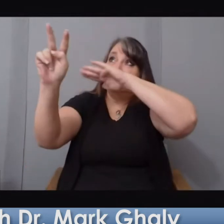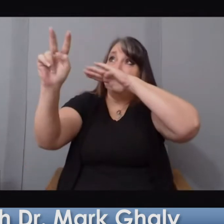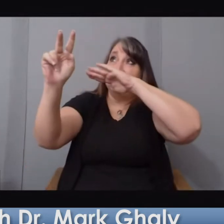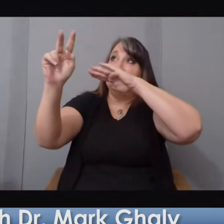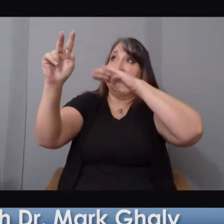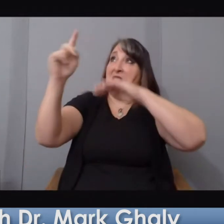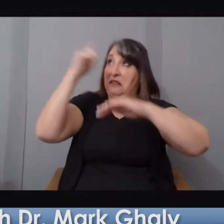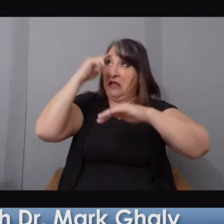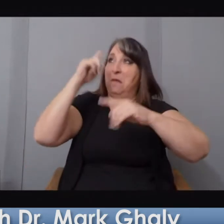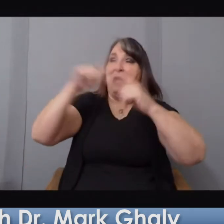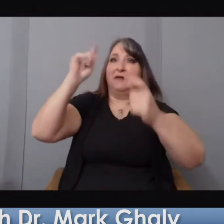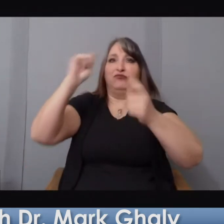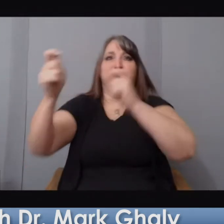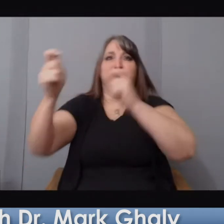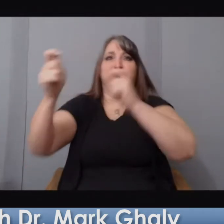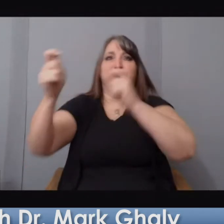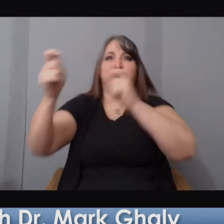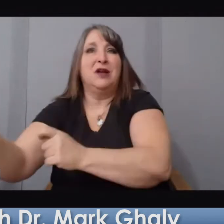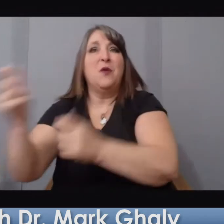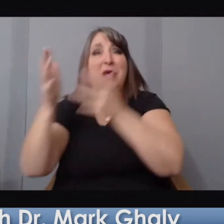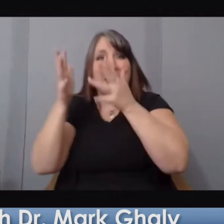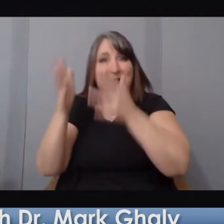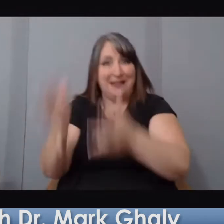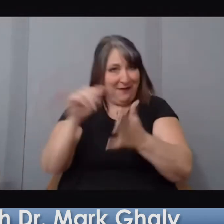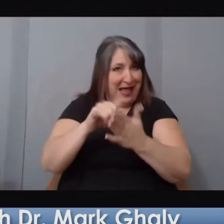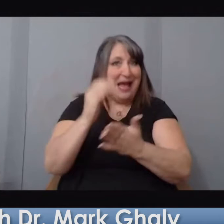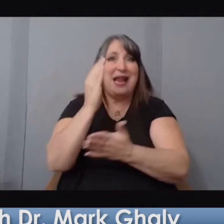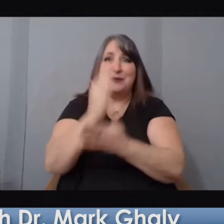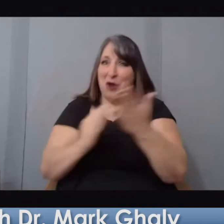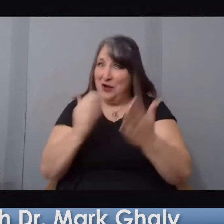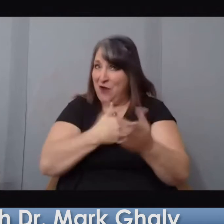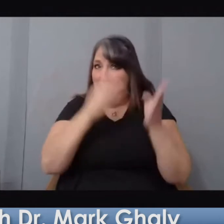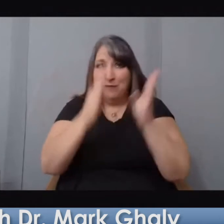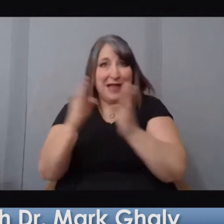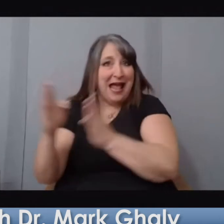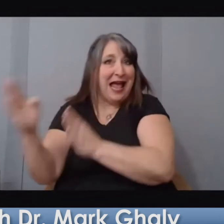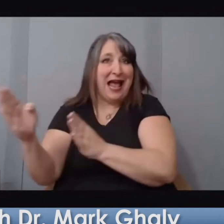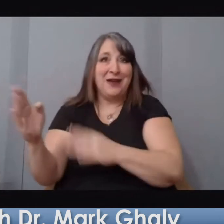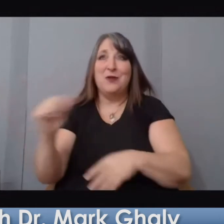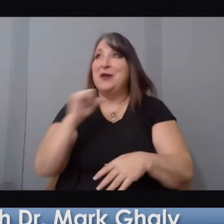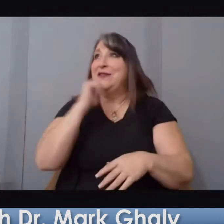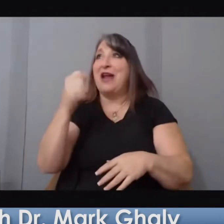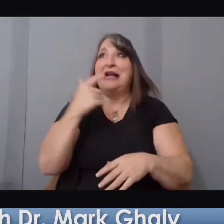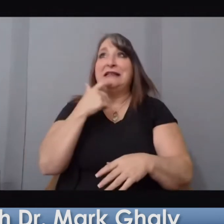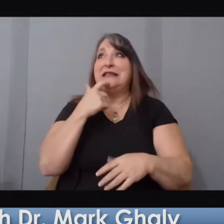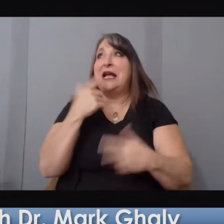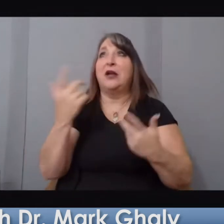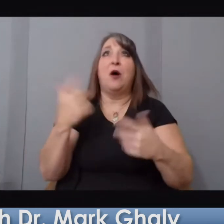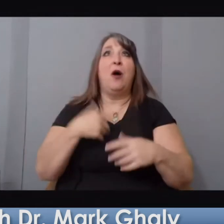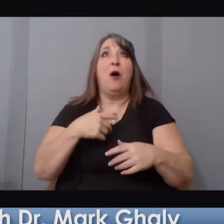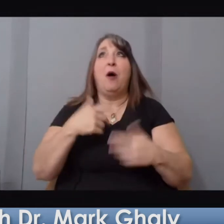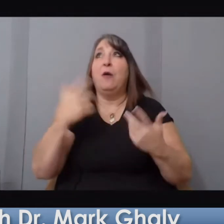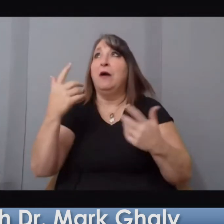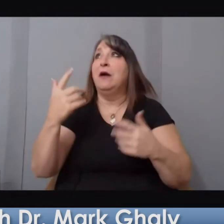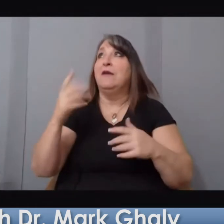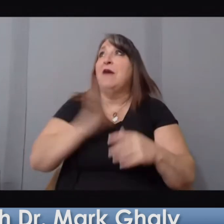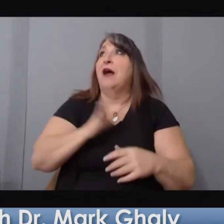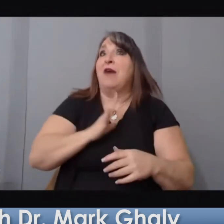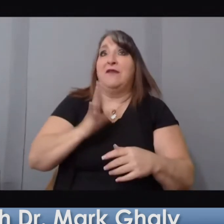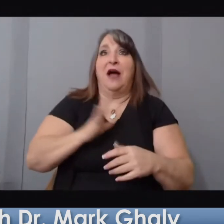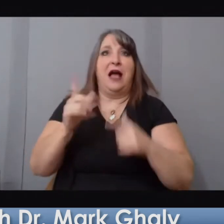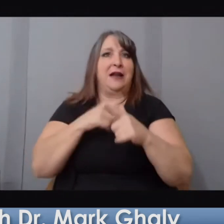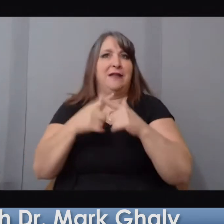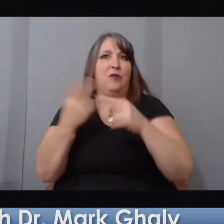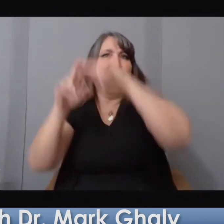left that as a characteristic of the blueprint. We haven't hid behind that in any way. And now may be the time where